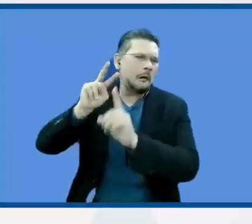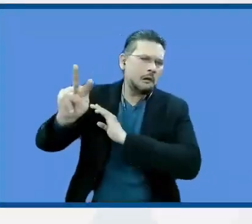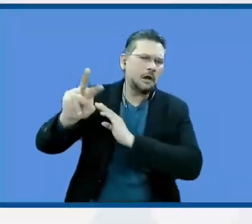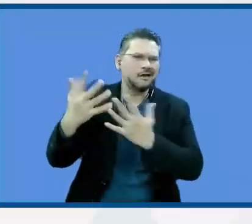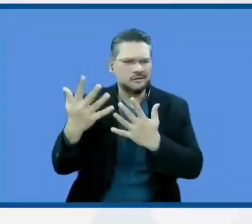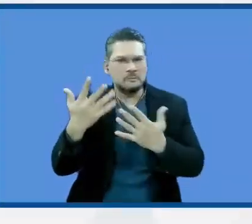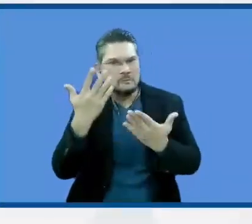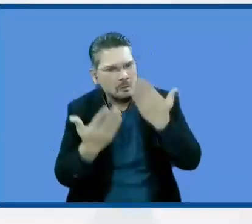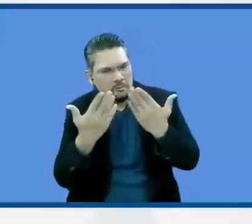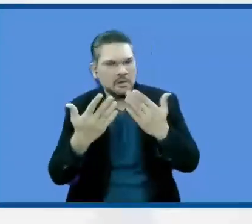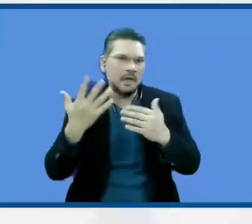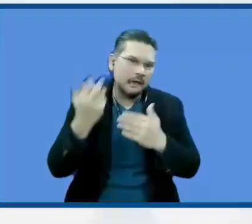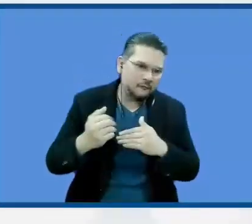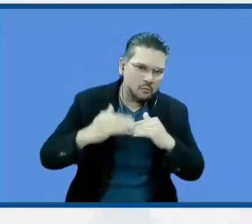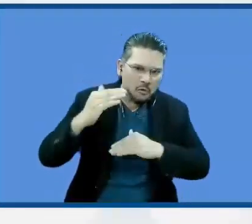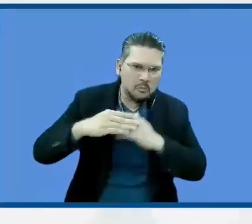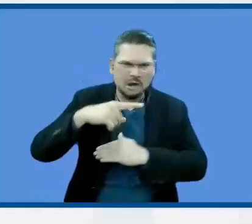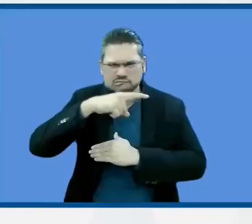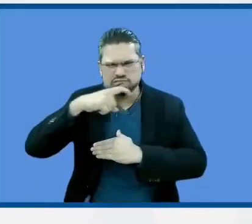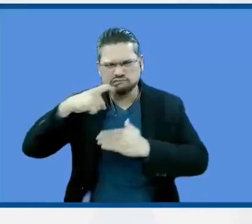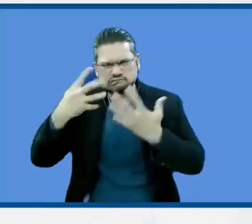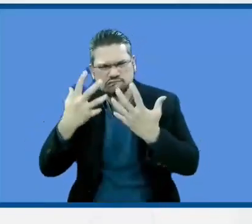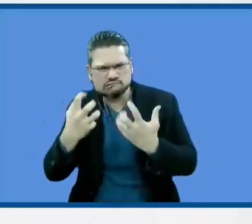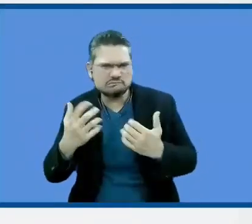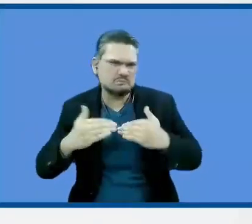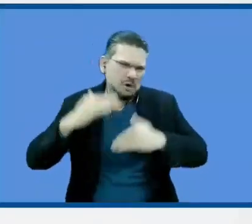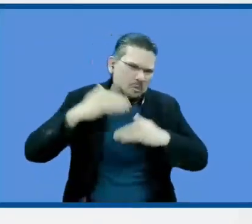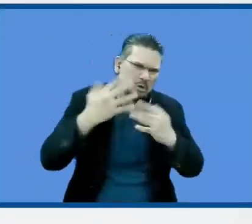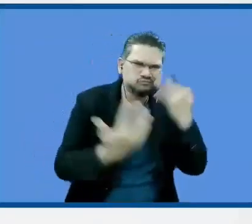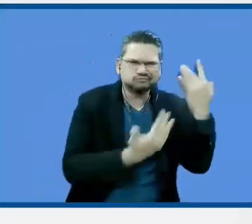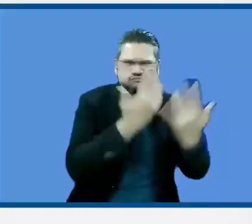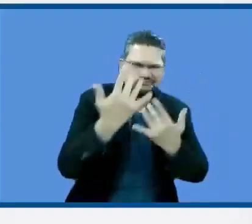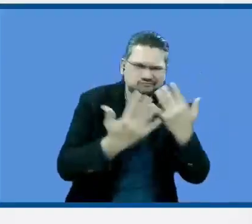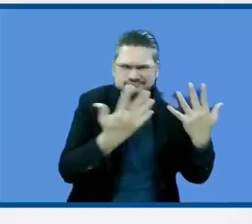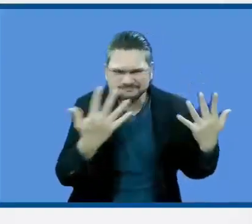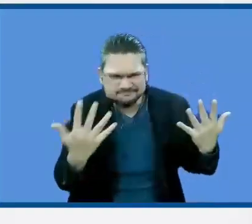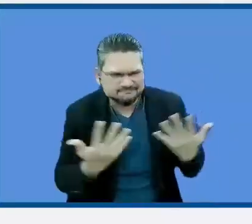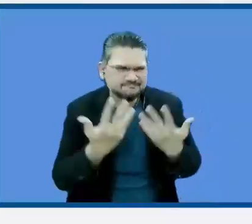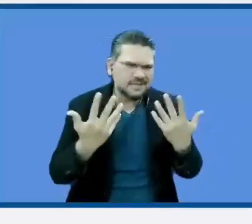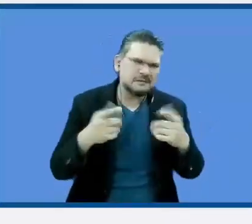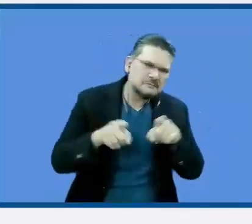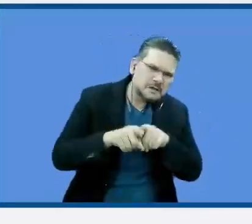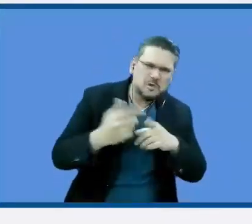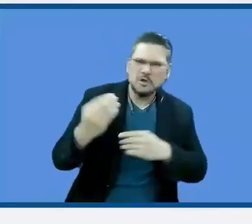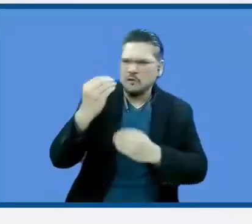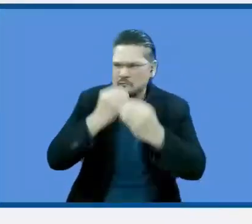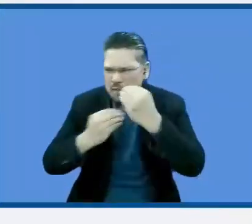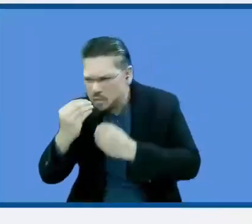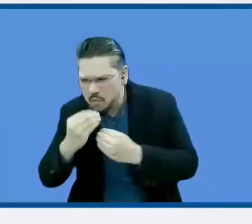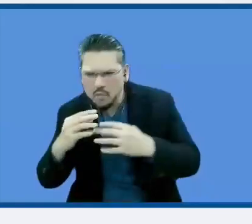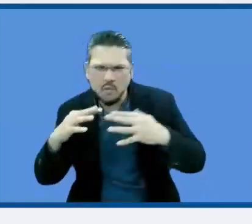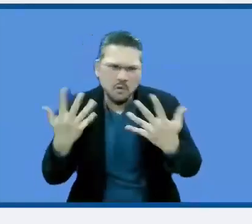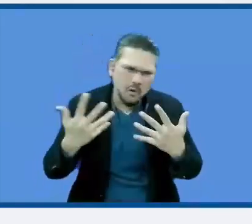will favor forest fires. And it will also be compounded by other food insecurity leading factors, including conflicts which are taking